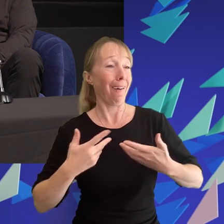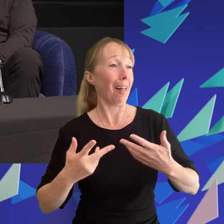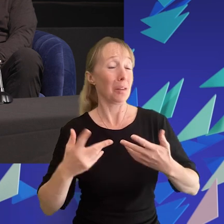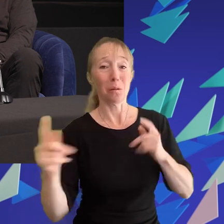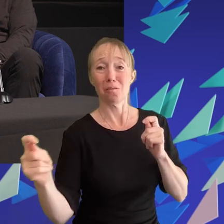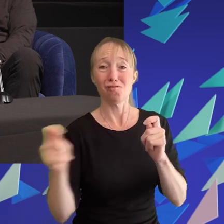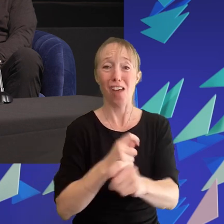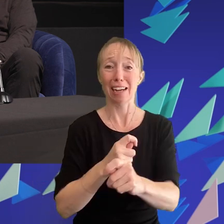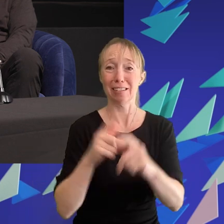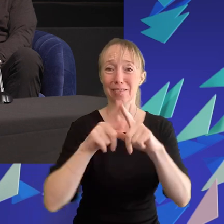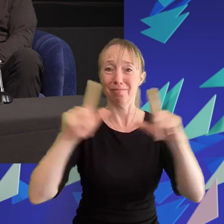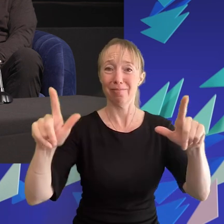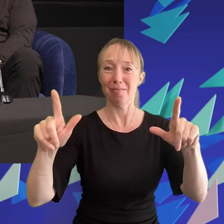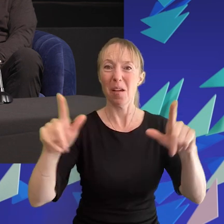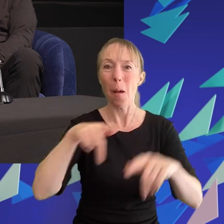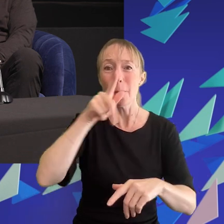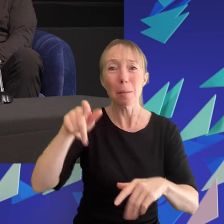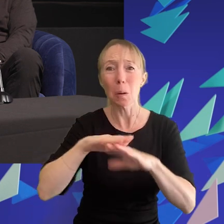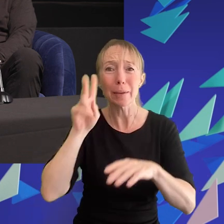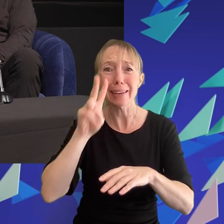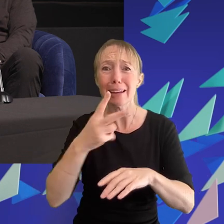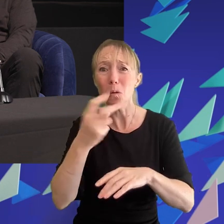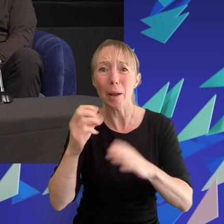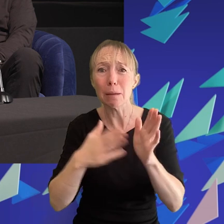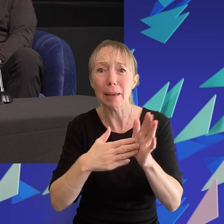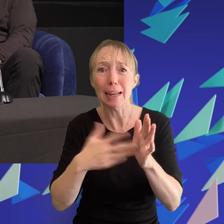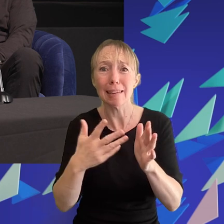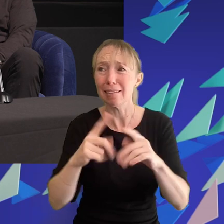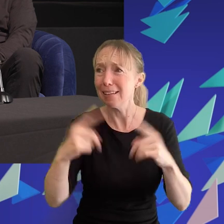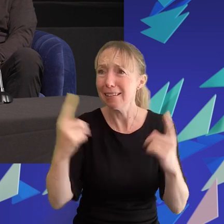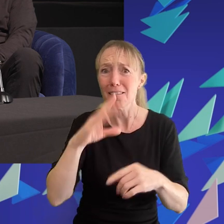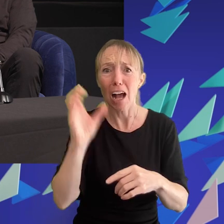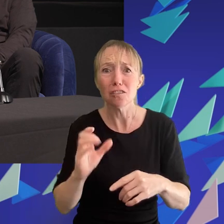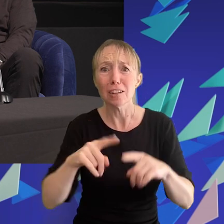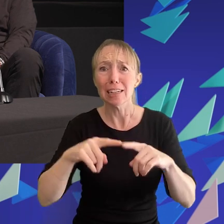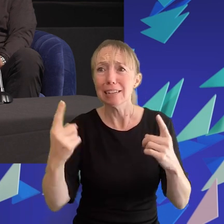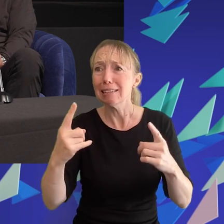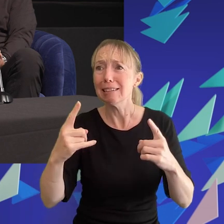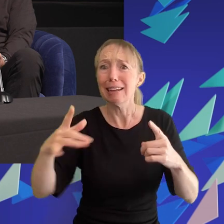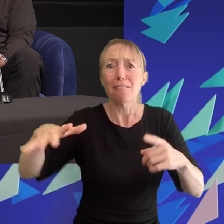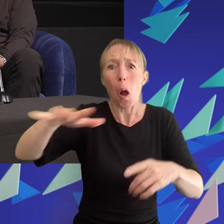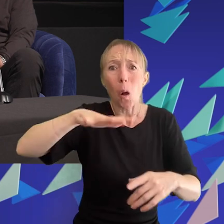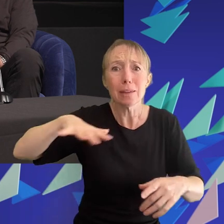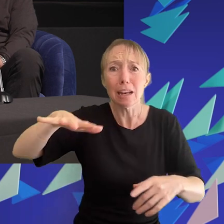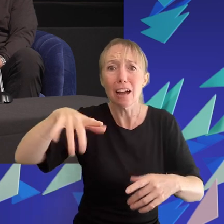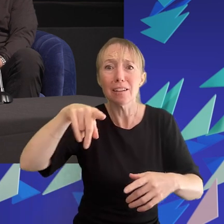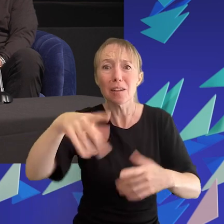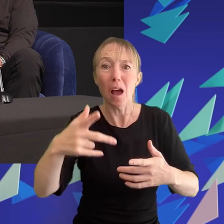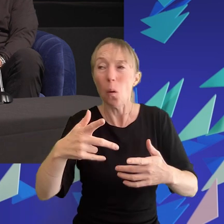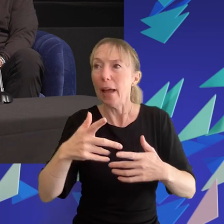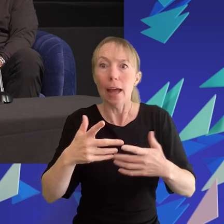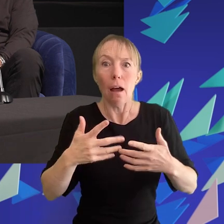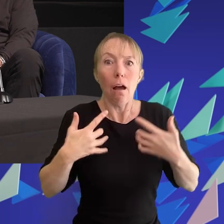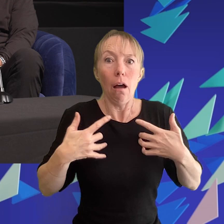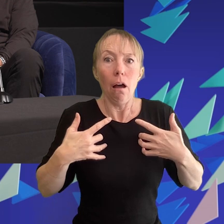for the previous 20 minutes in a different country, in a different continent. At a moment where we're sat on the edge of our seat,